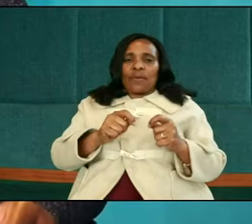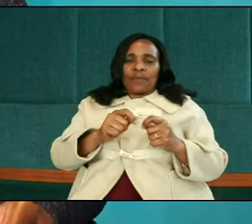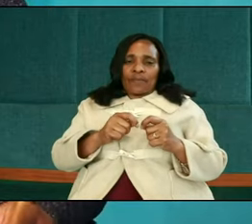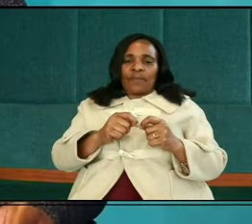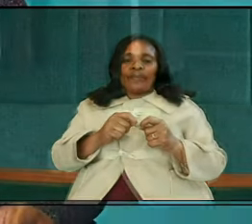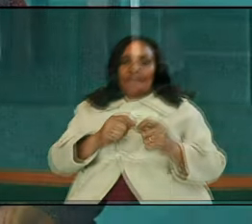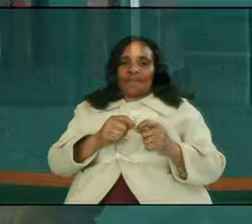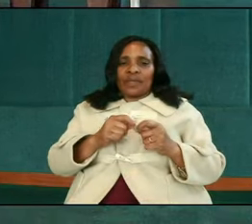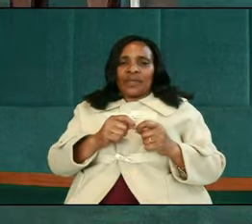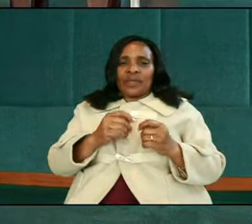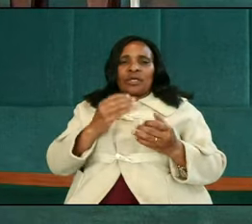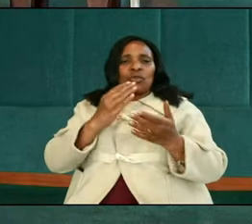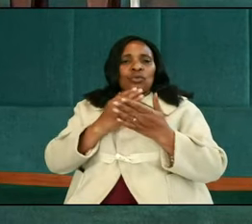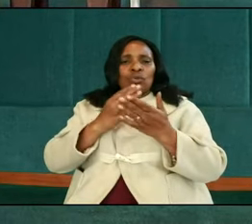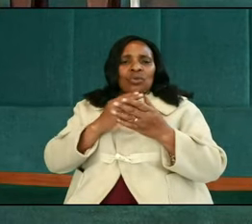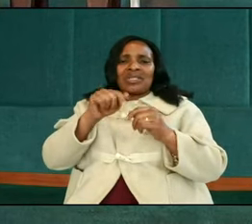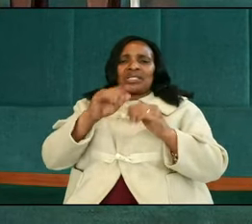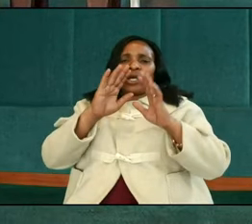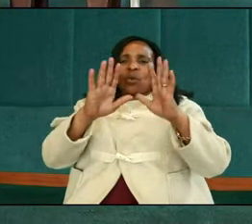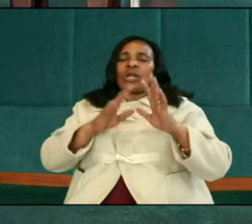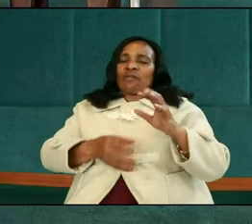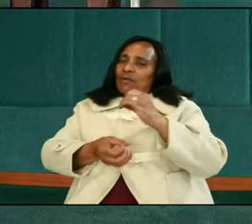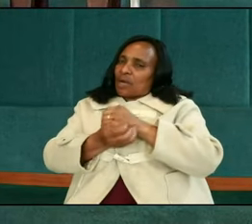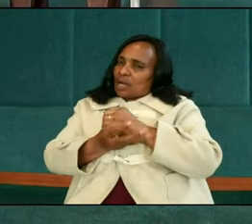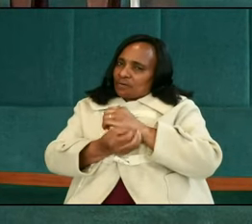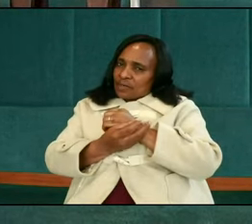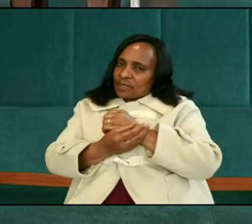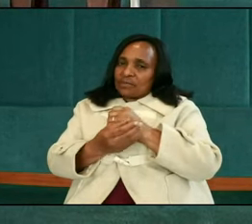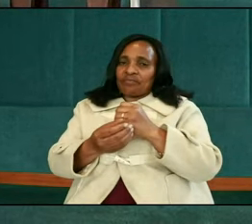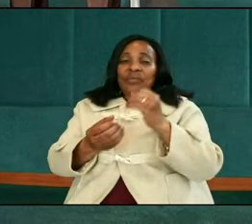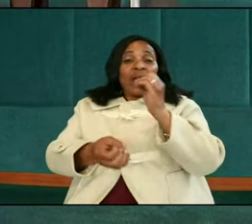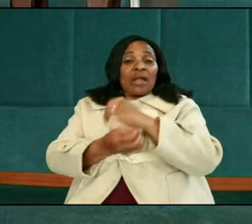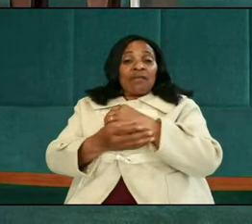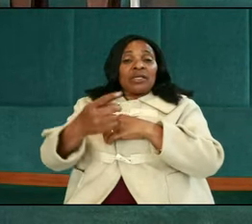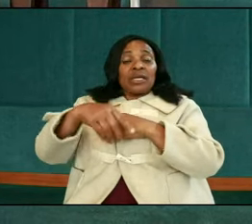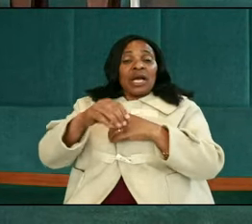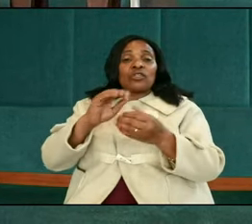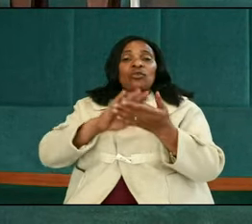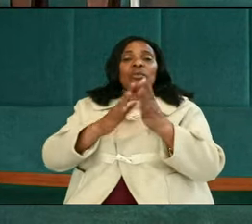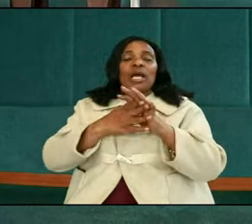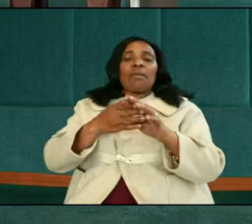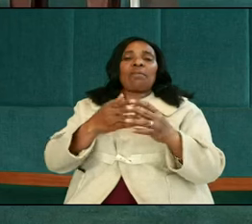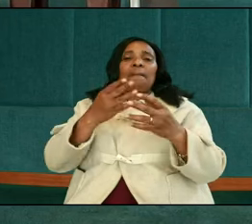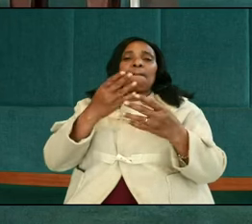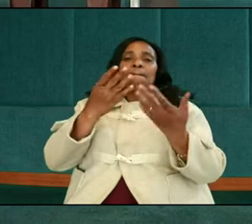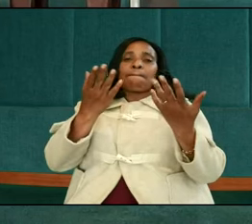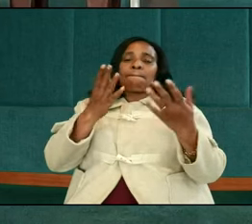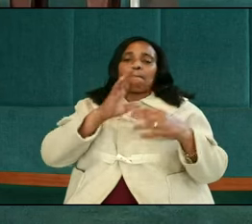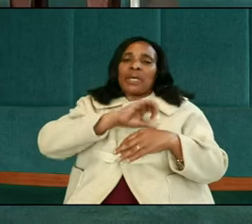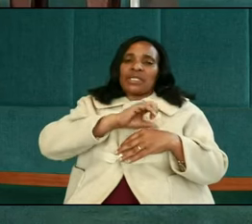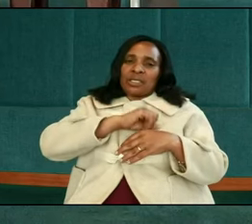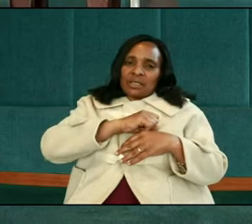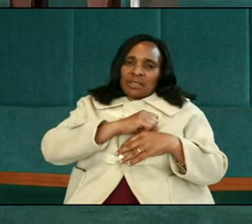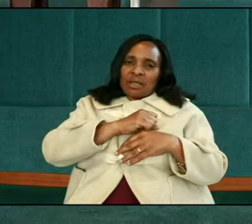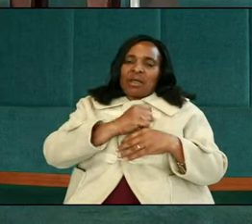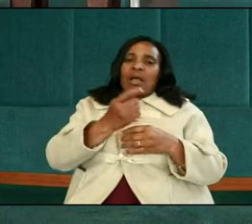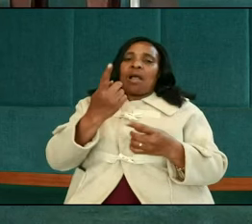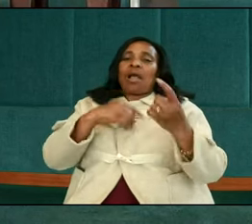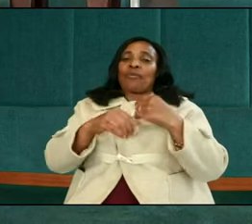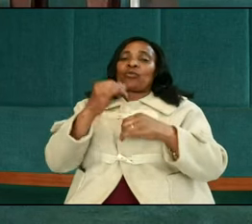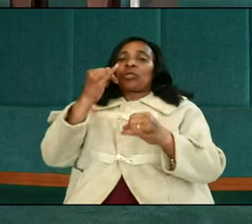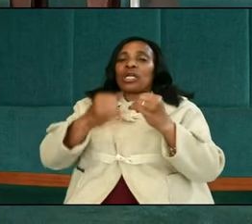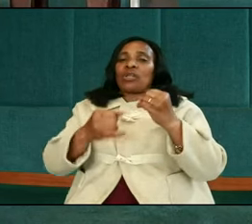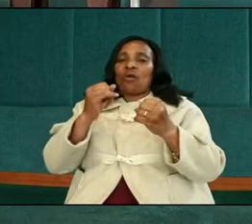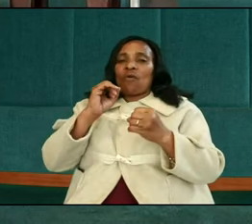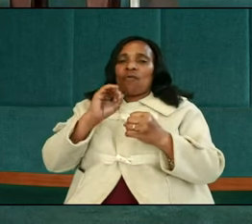positions. Yes, indeed. That's wonderful advice. Advising us to be patient under trials. So, ladies and gentlemen, we have come to the end of our